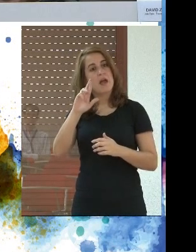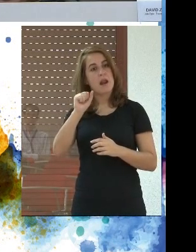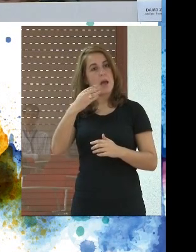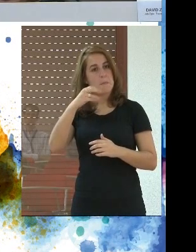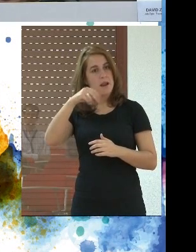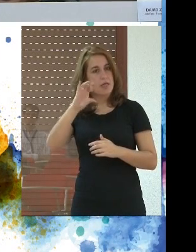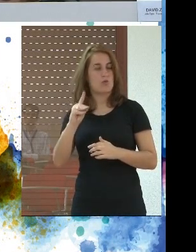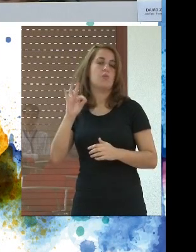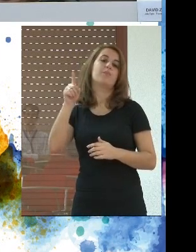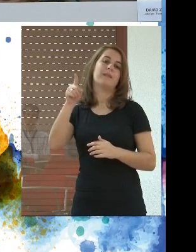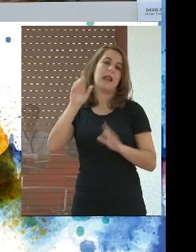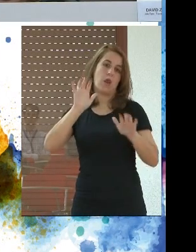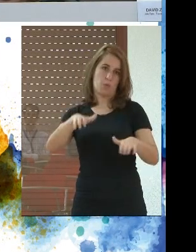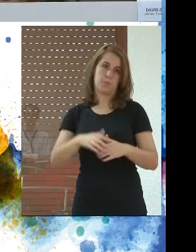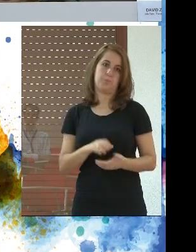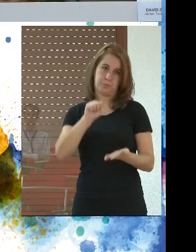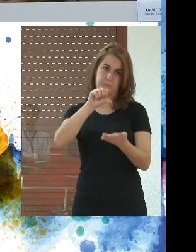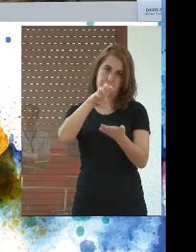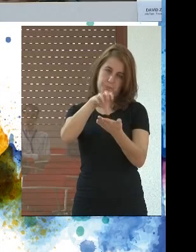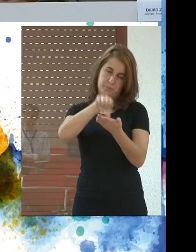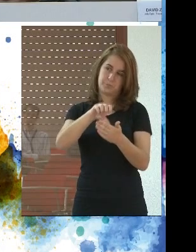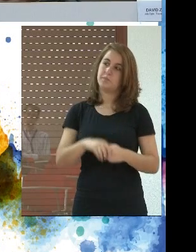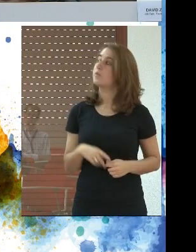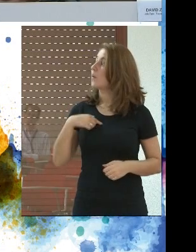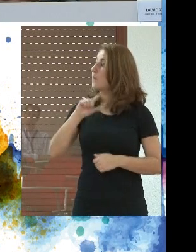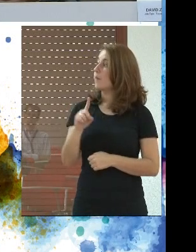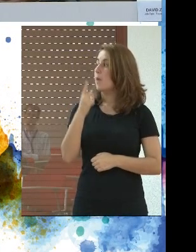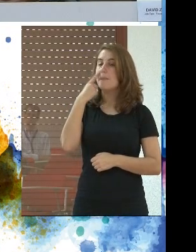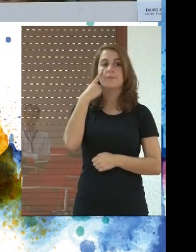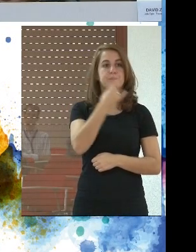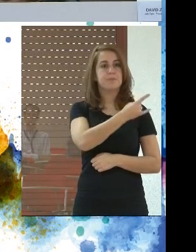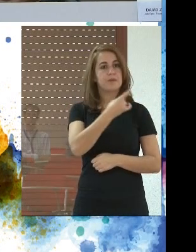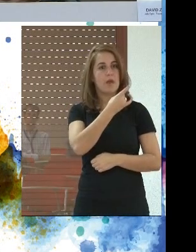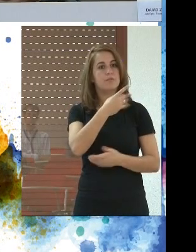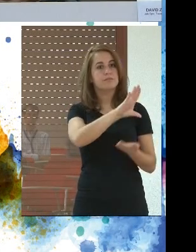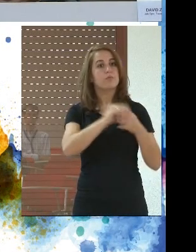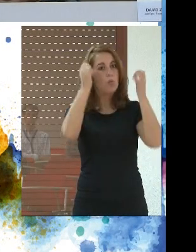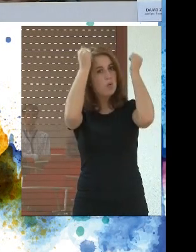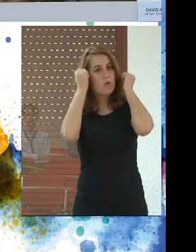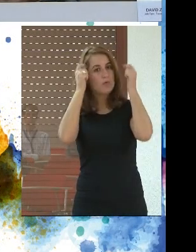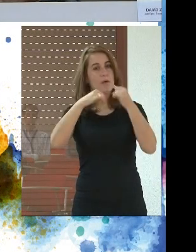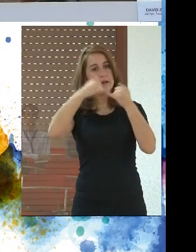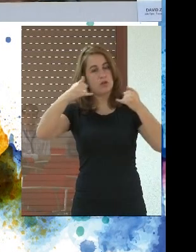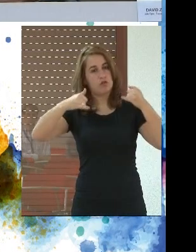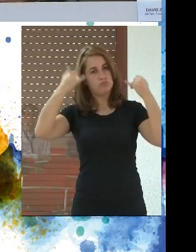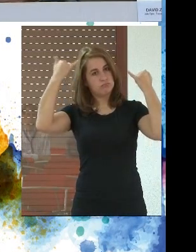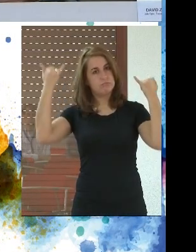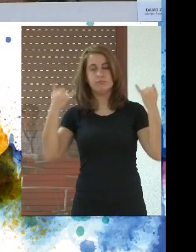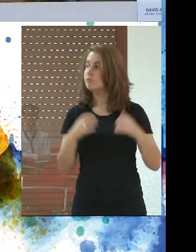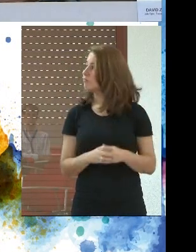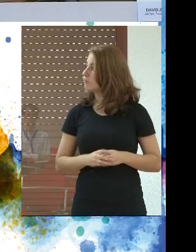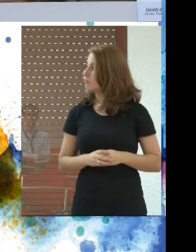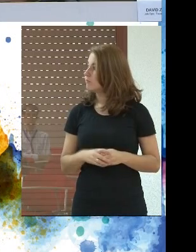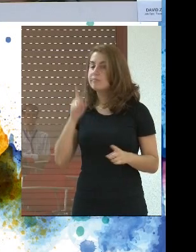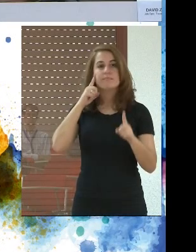Leon. In the picture, we can see the structure of the application we developed. As I said, first we acquired the signal through a hat that it